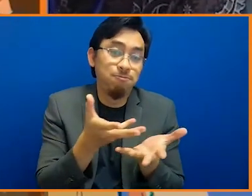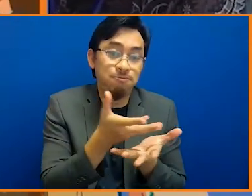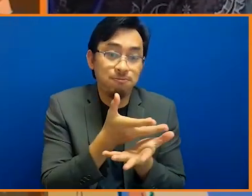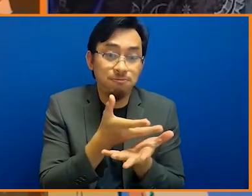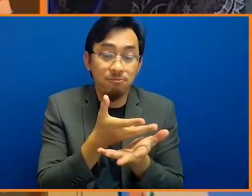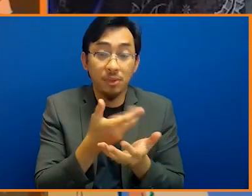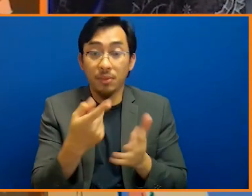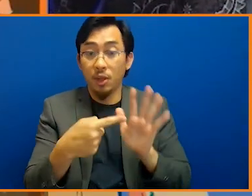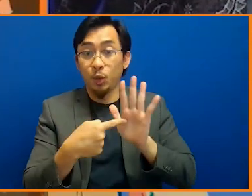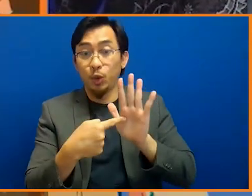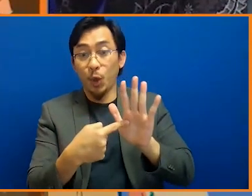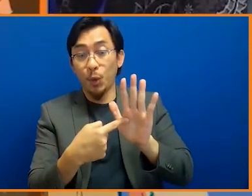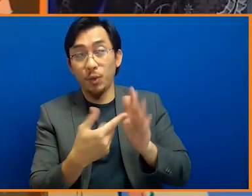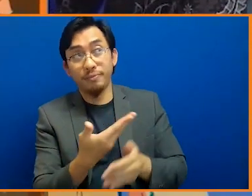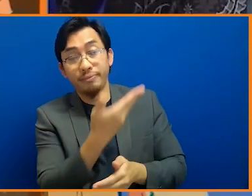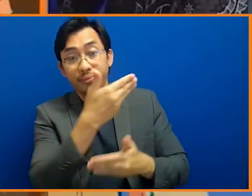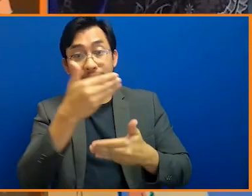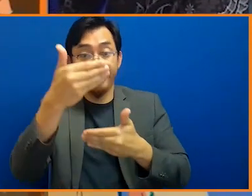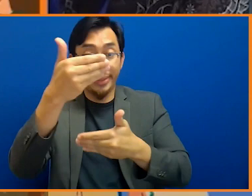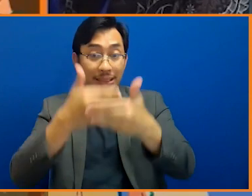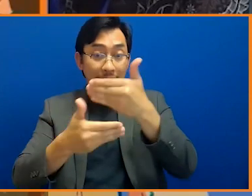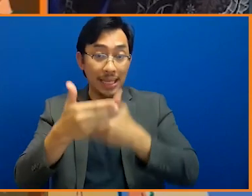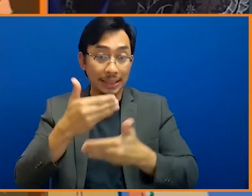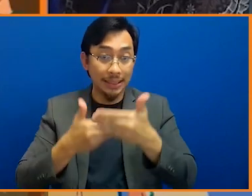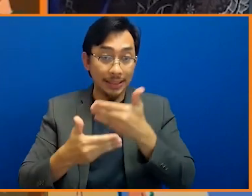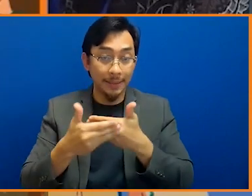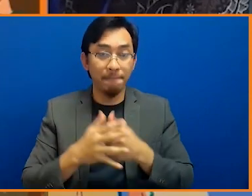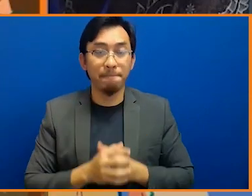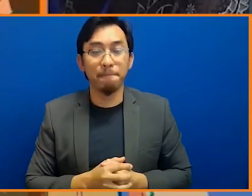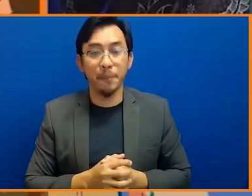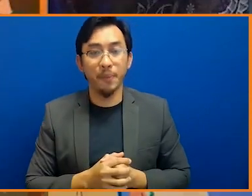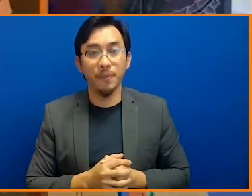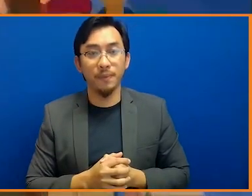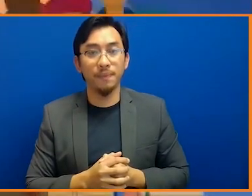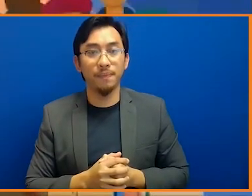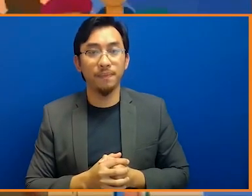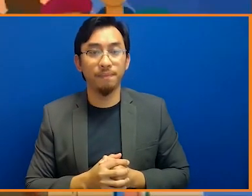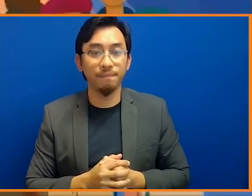We will, can you show the slide again, please?